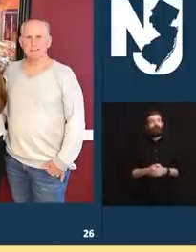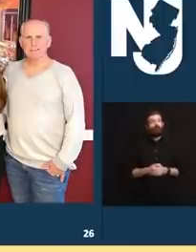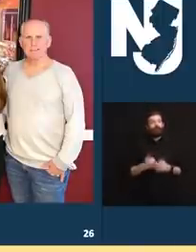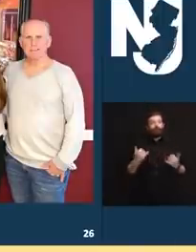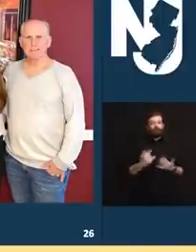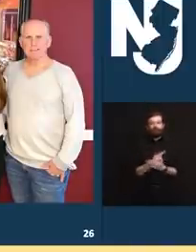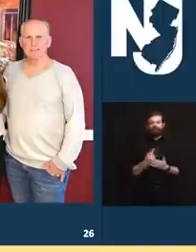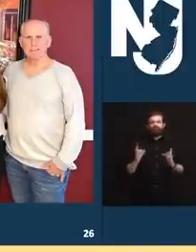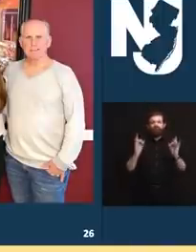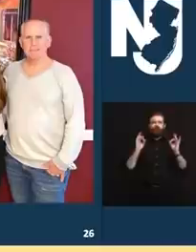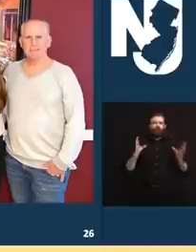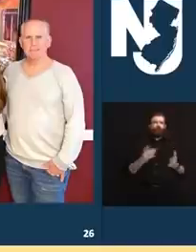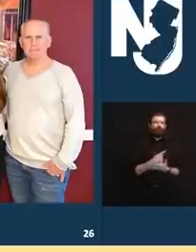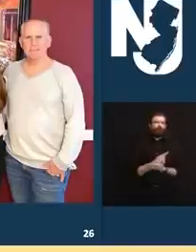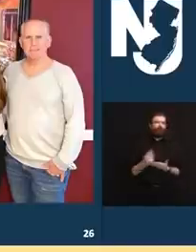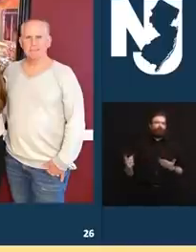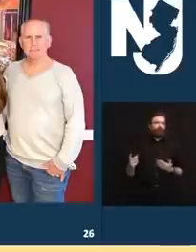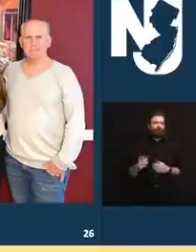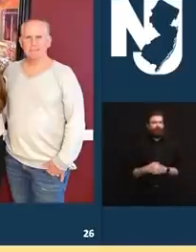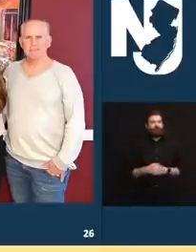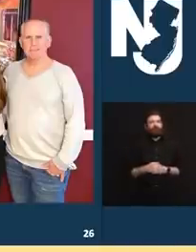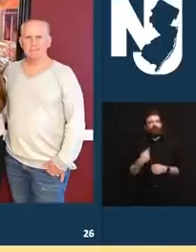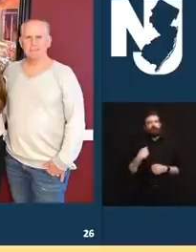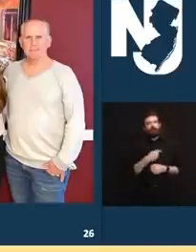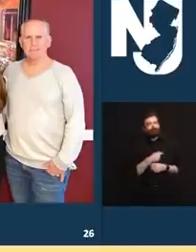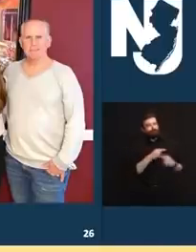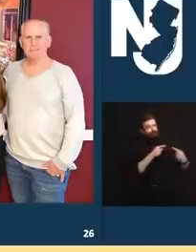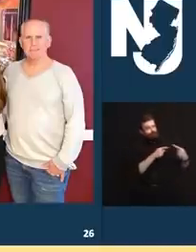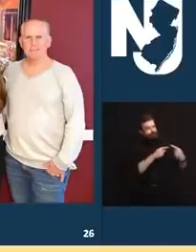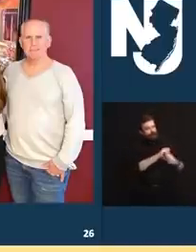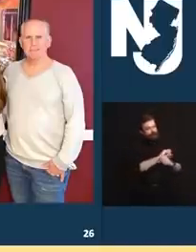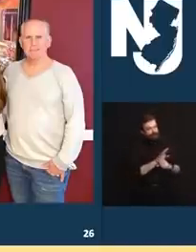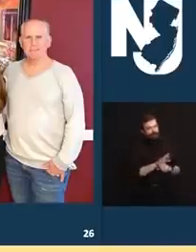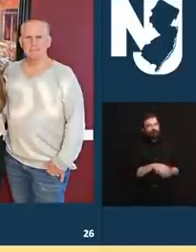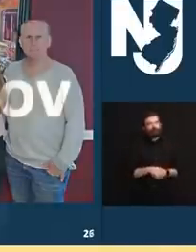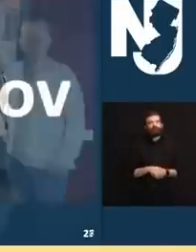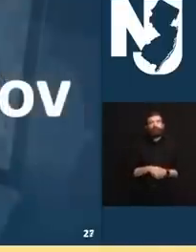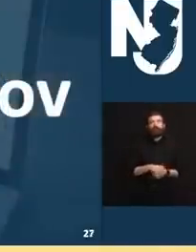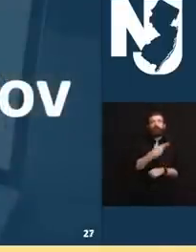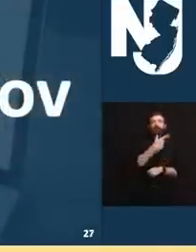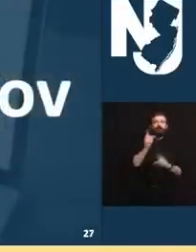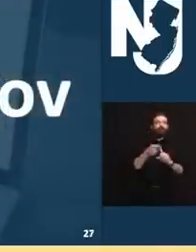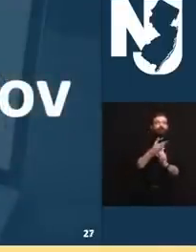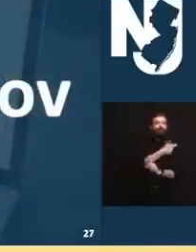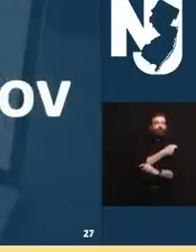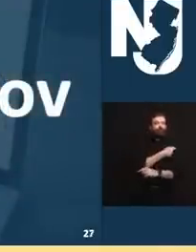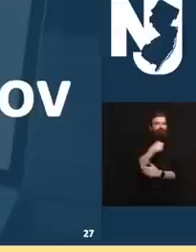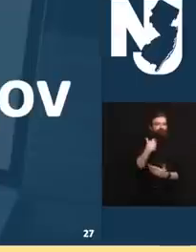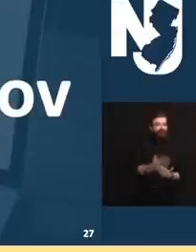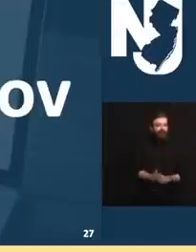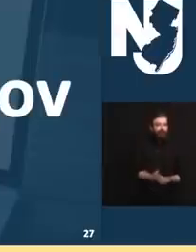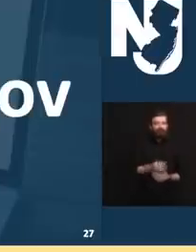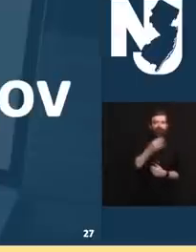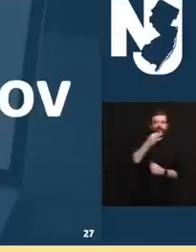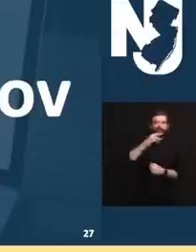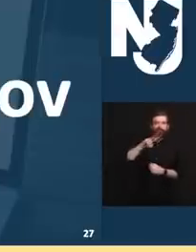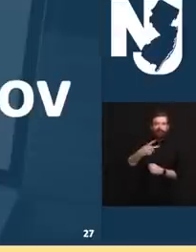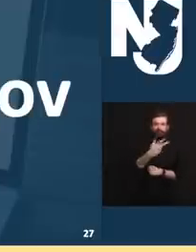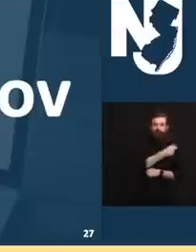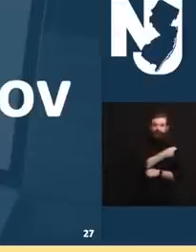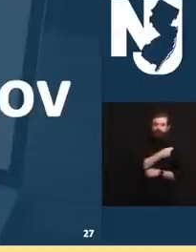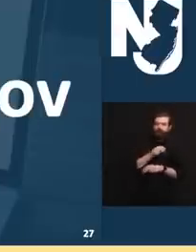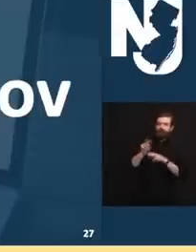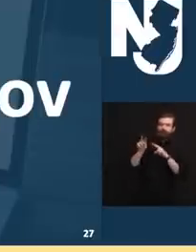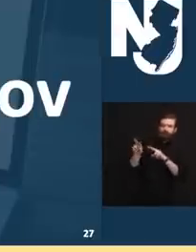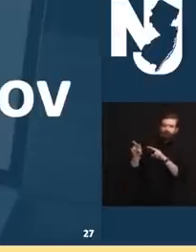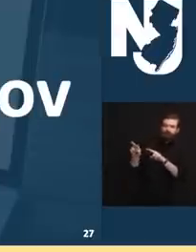first vaccine is here, and another will likely be on its way within just a few days. We are ready for this moment. We have been waiting for this moment.